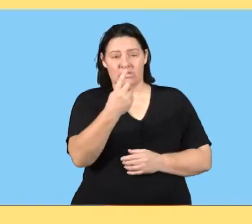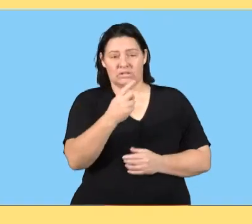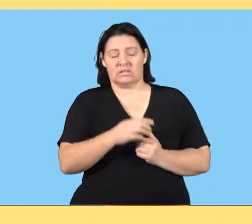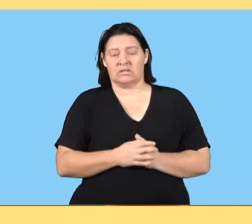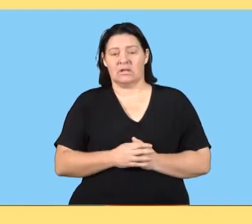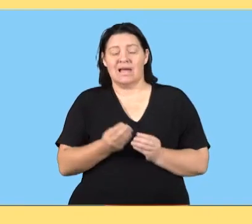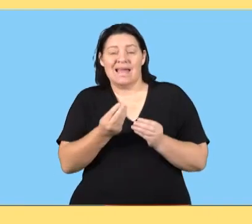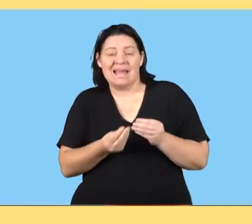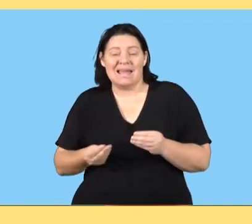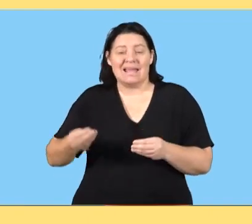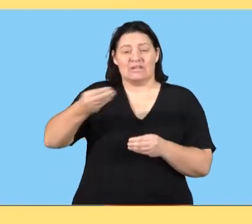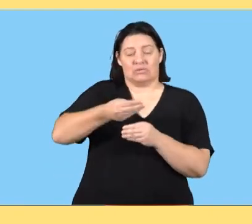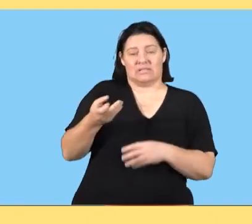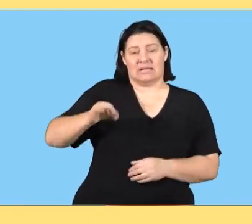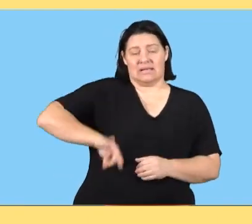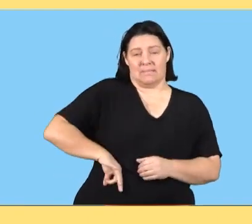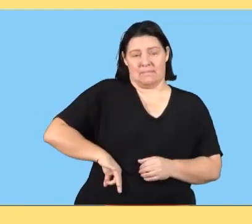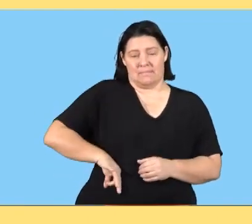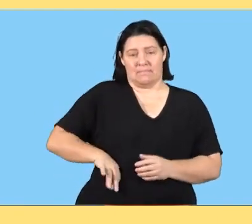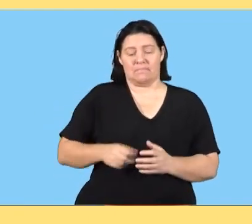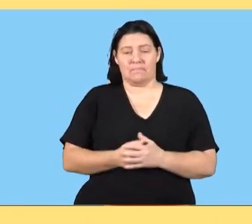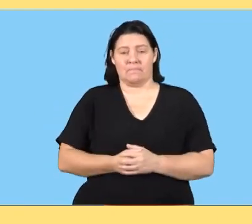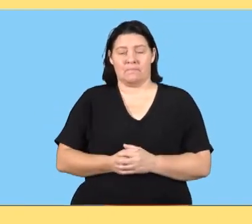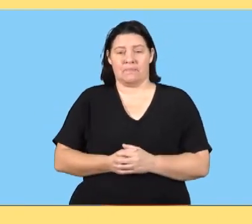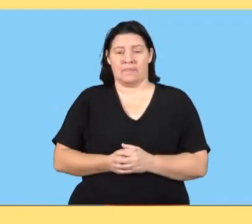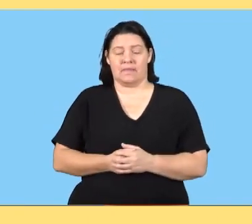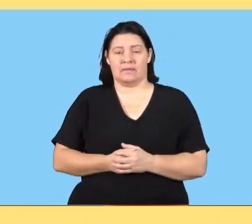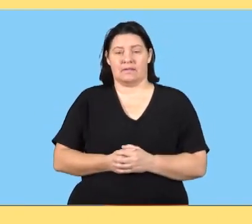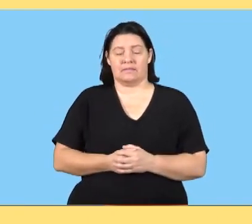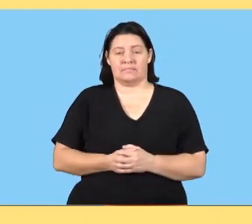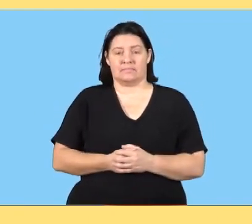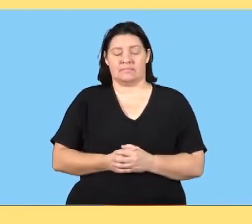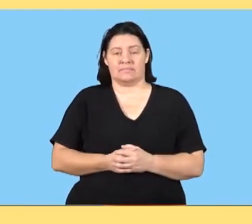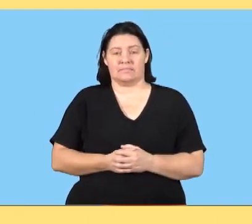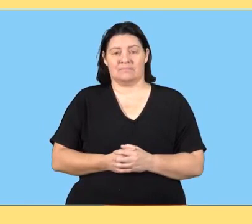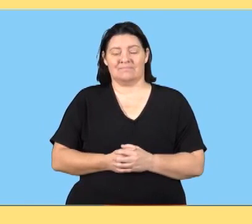The first one is what we call interest income. Interest income.